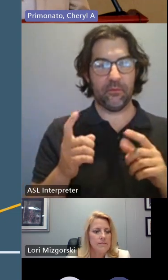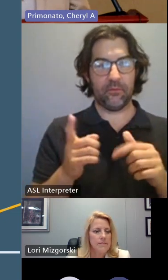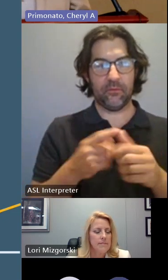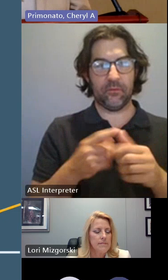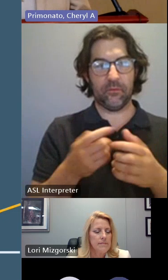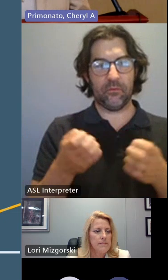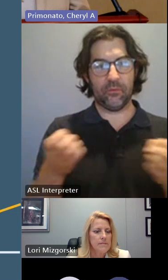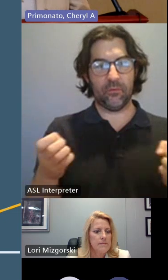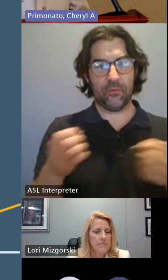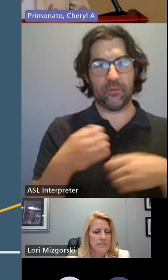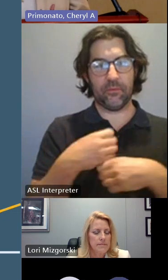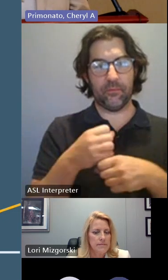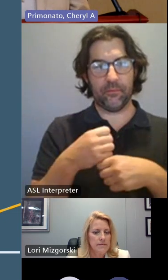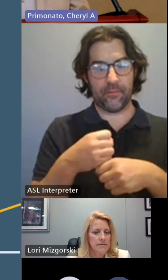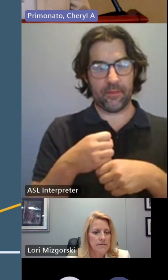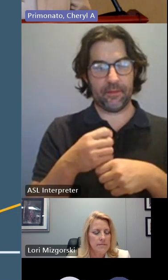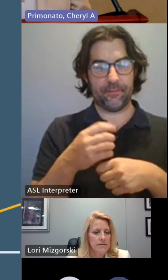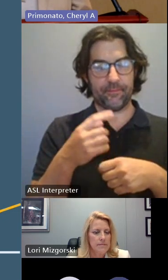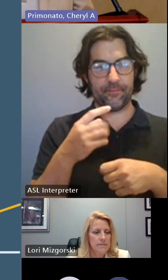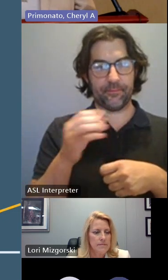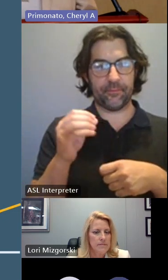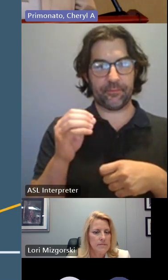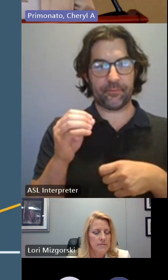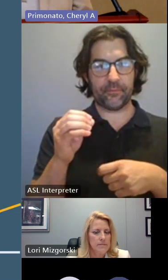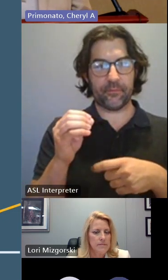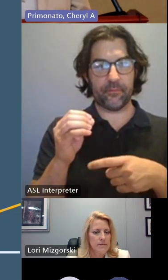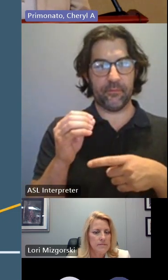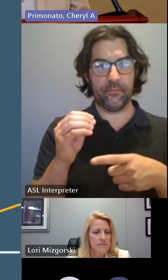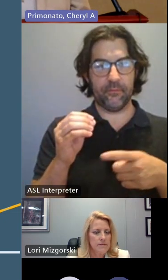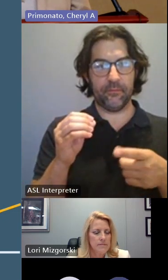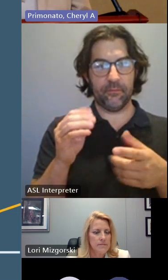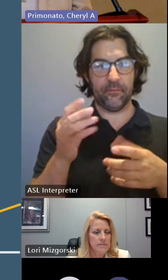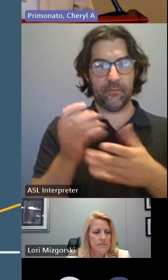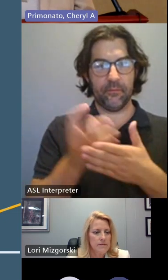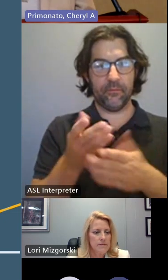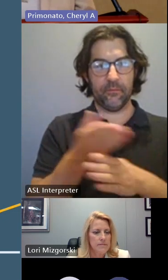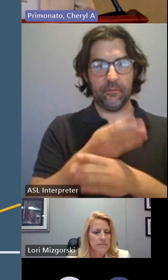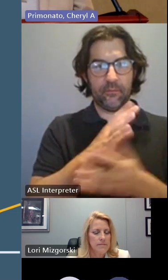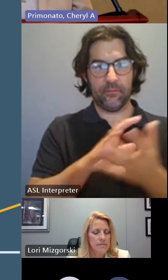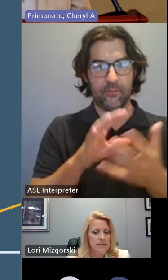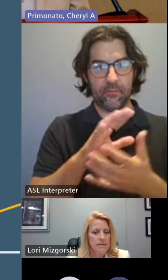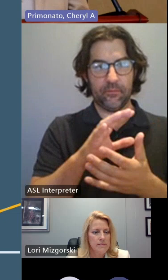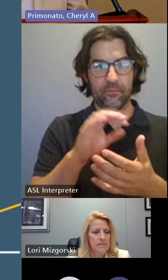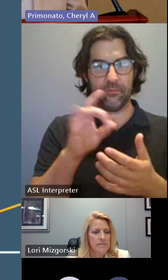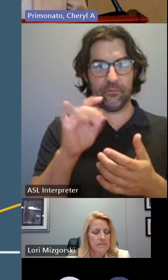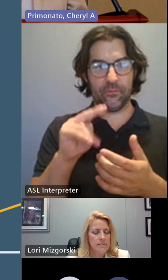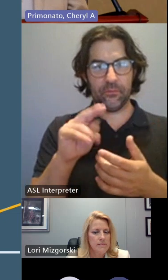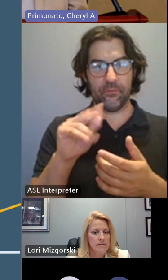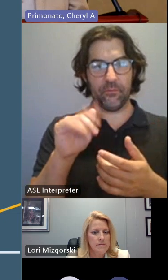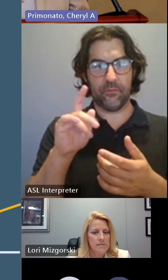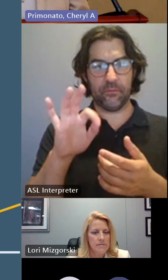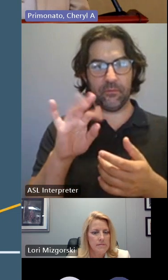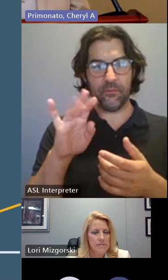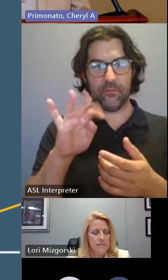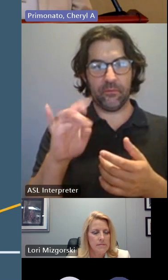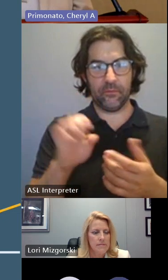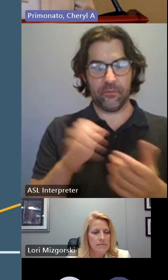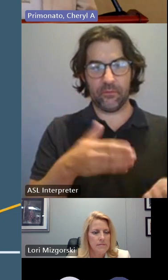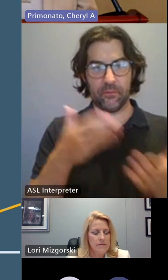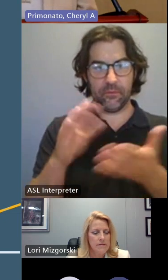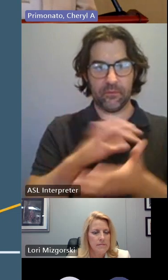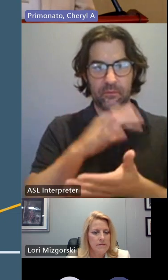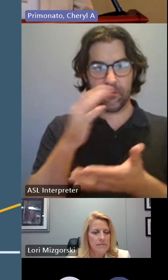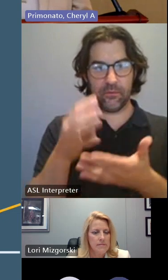equipment manufacturer OEM approved premix coolant antifreeze delivered in bulk to be utilized in the maintenance